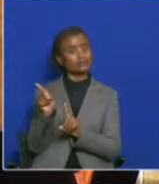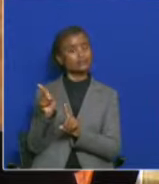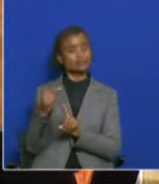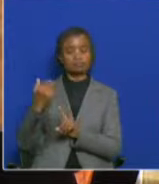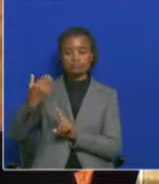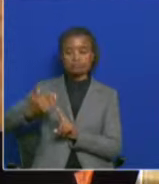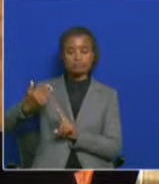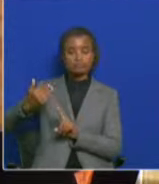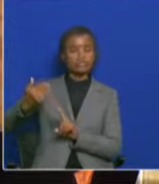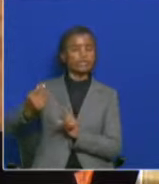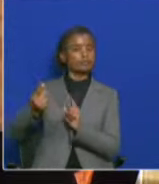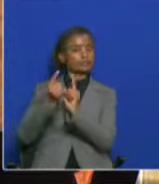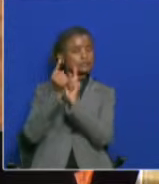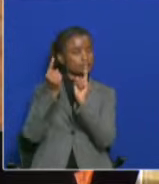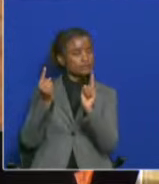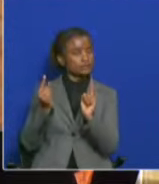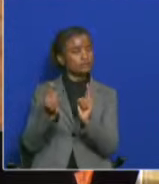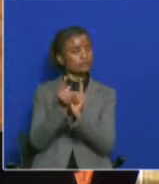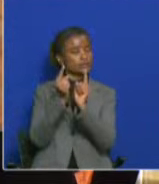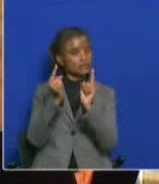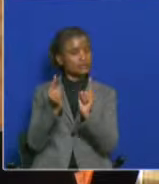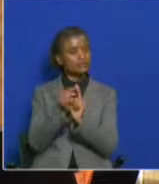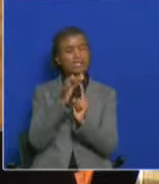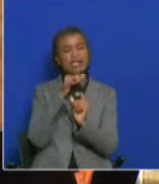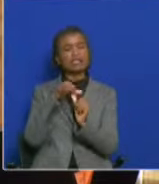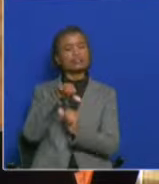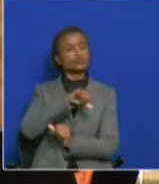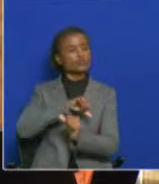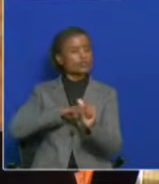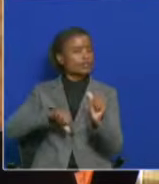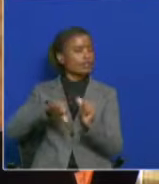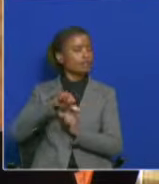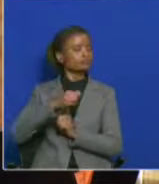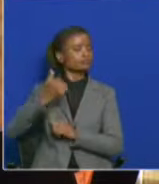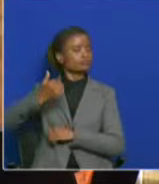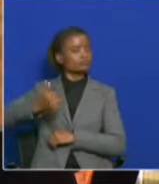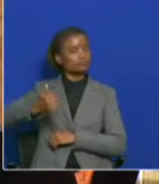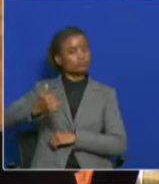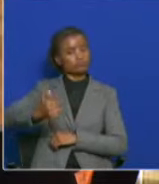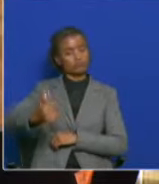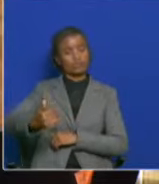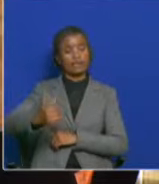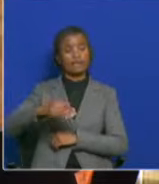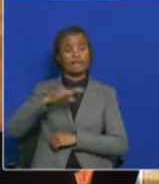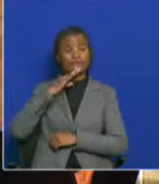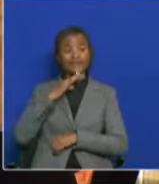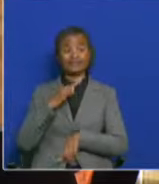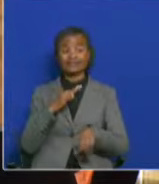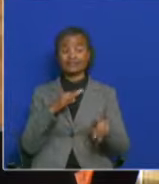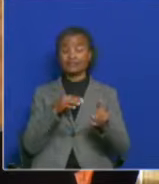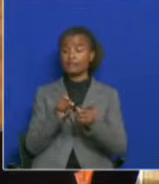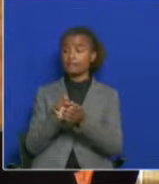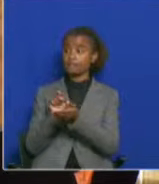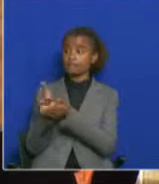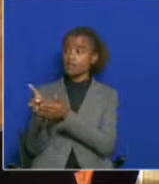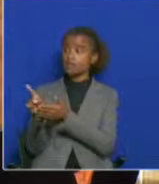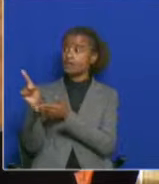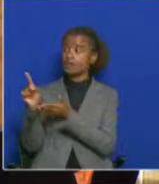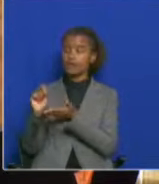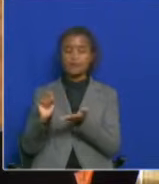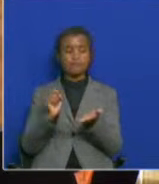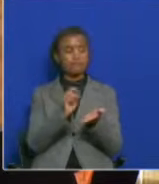regular basis. And it's not the only instance in which he helps to facilitate. There